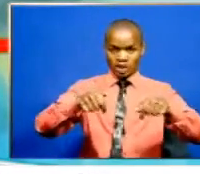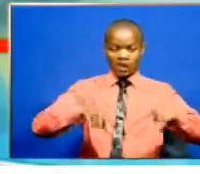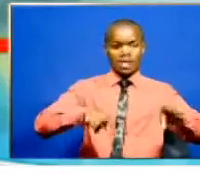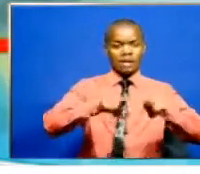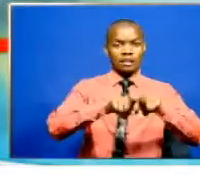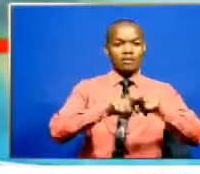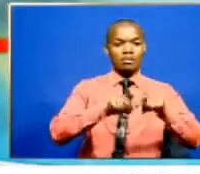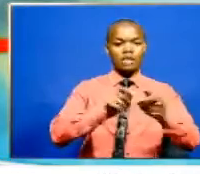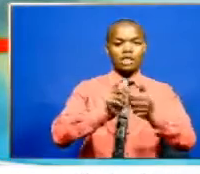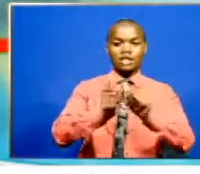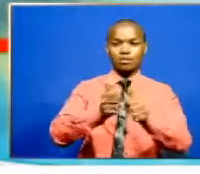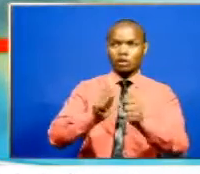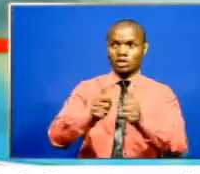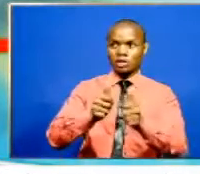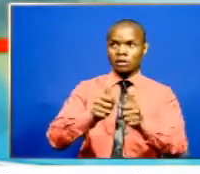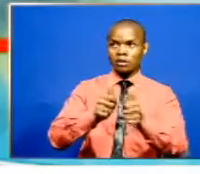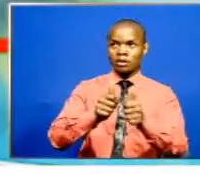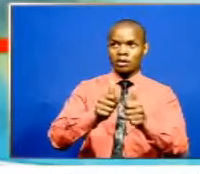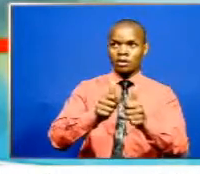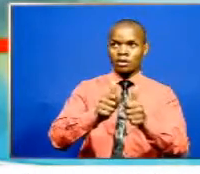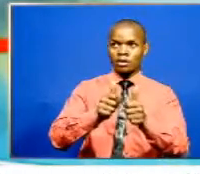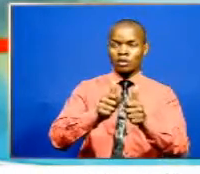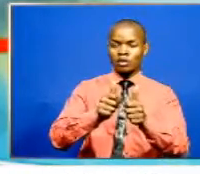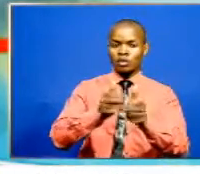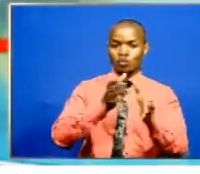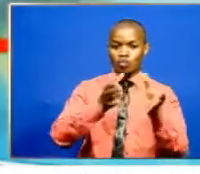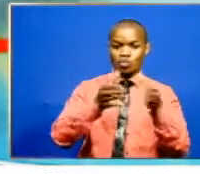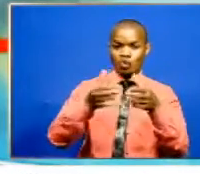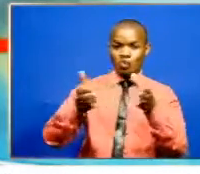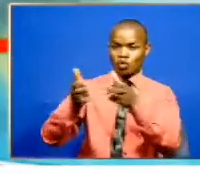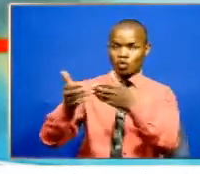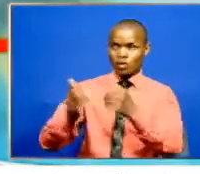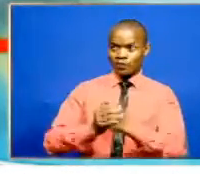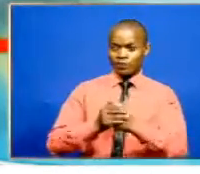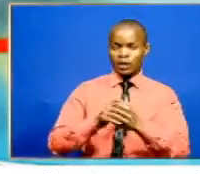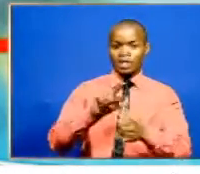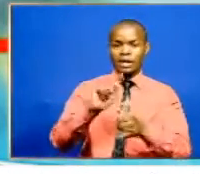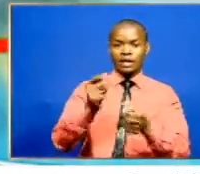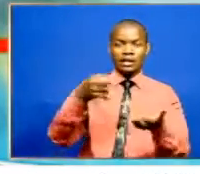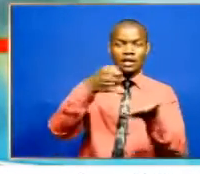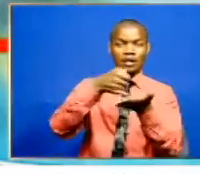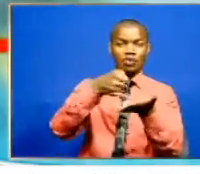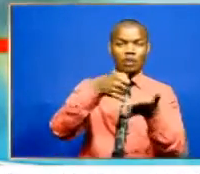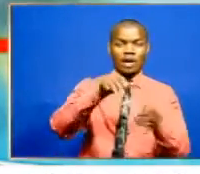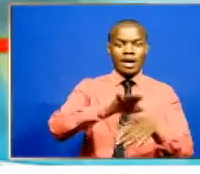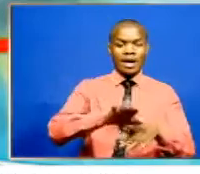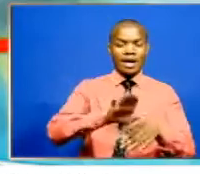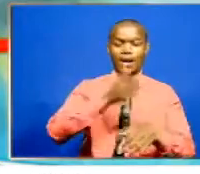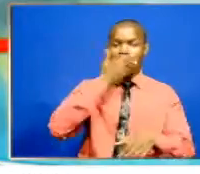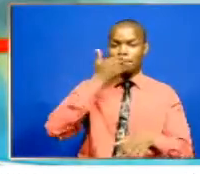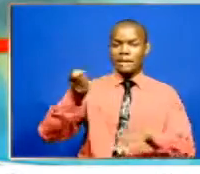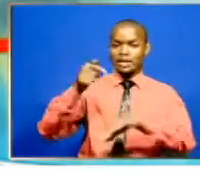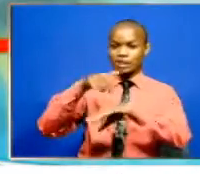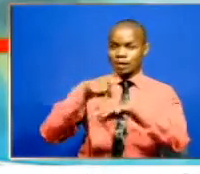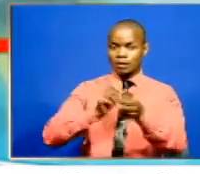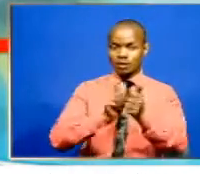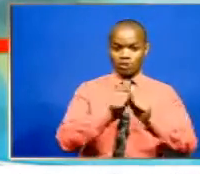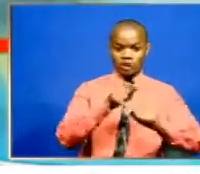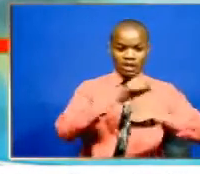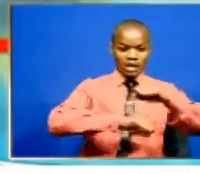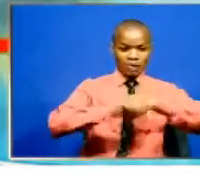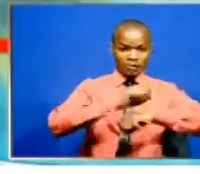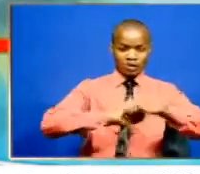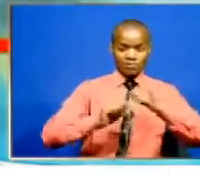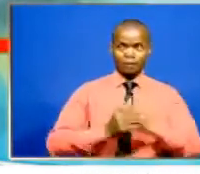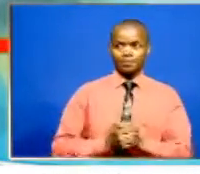our sporting boys and girls, Kenya being one of the powerhouses when it comes to sporting activities. But back